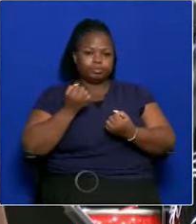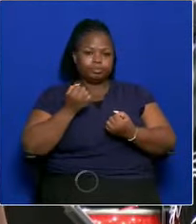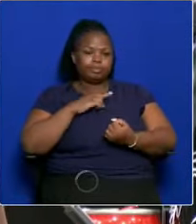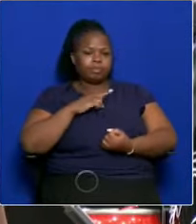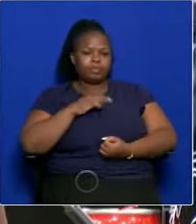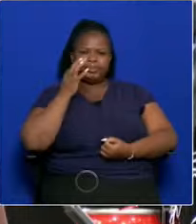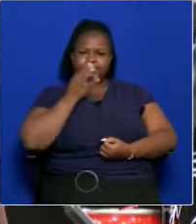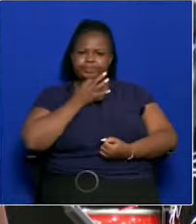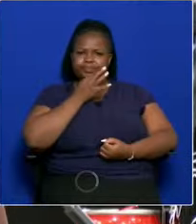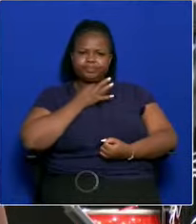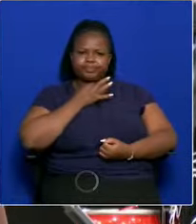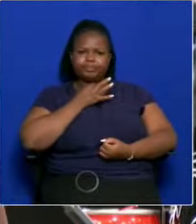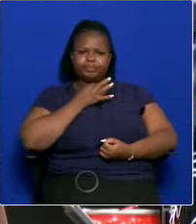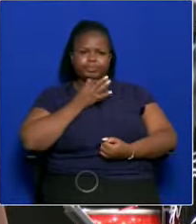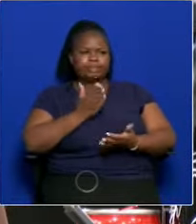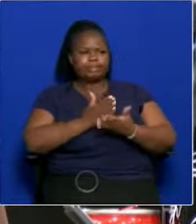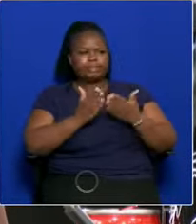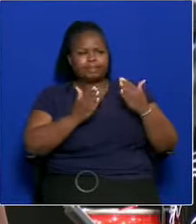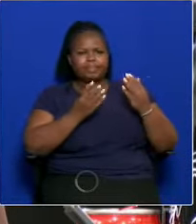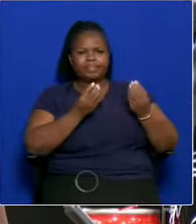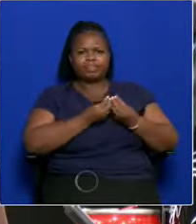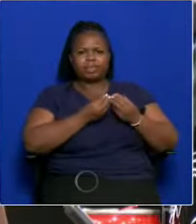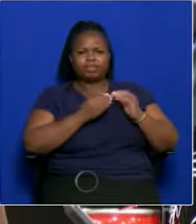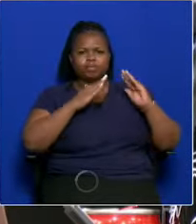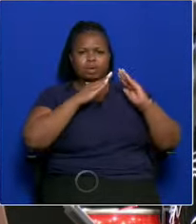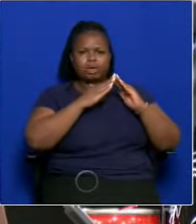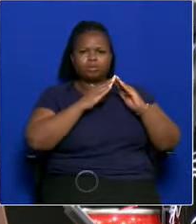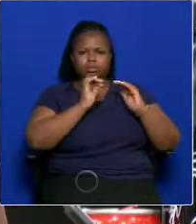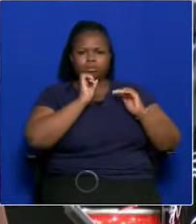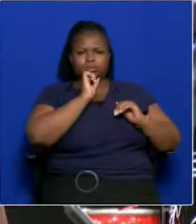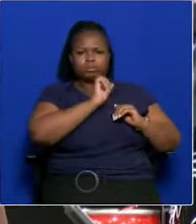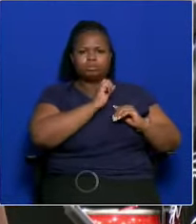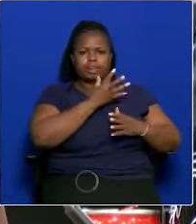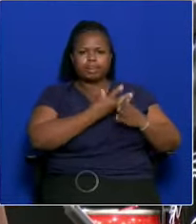missing things from one of the operations.